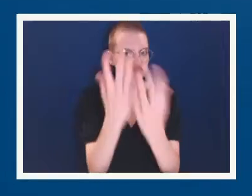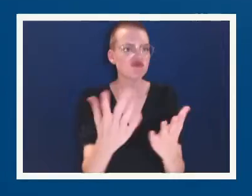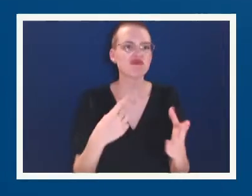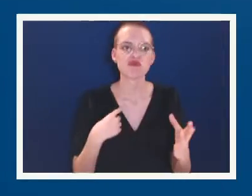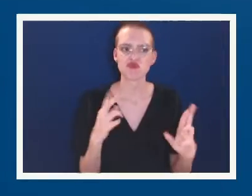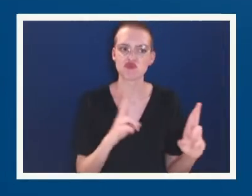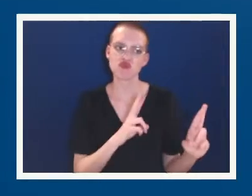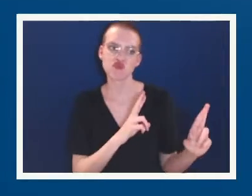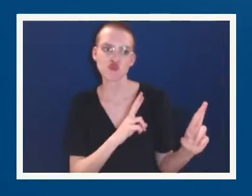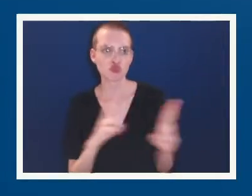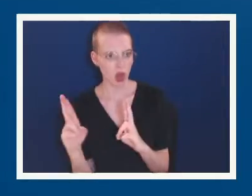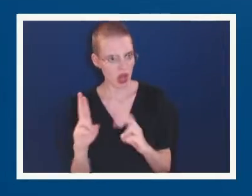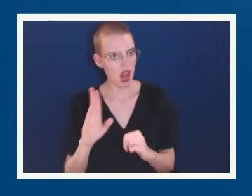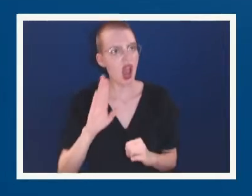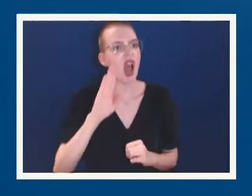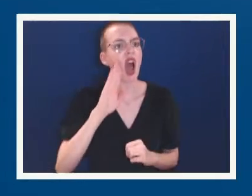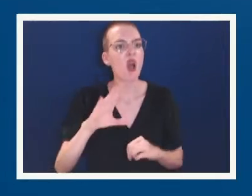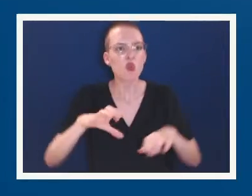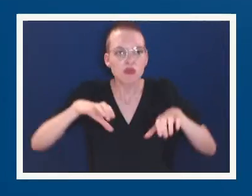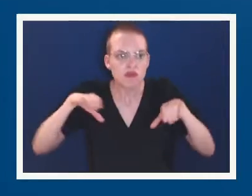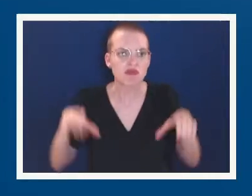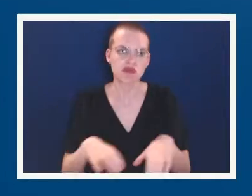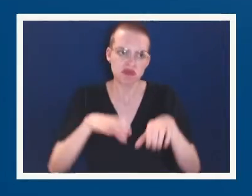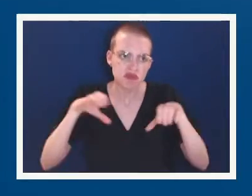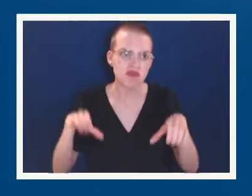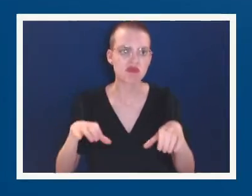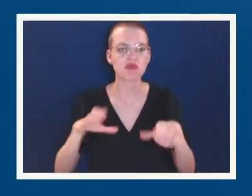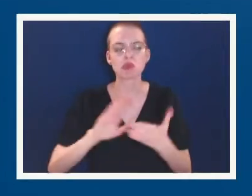next governor of this great Commonwealth.